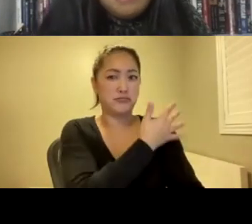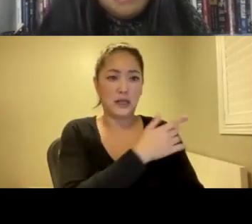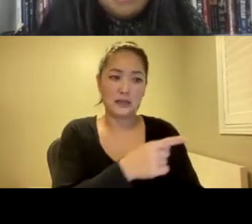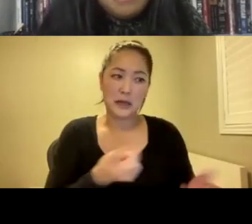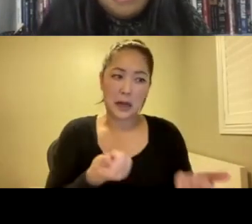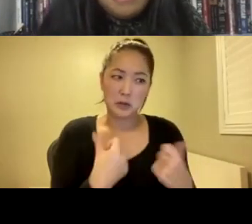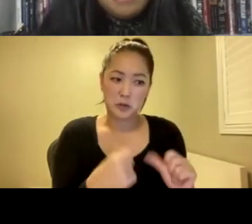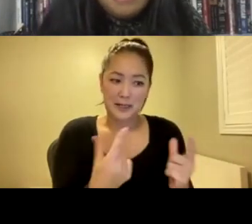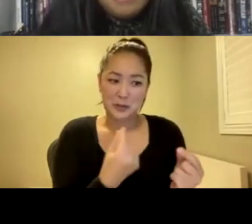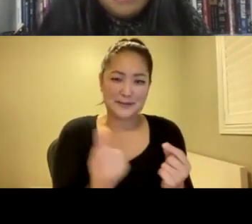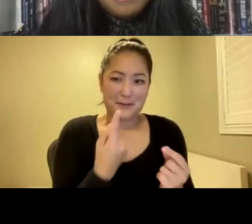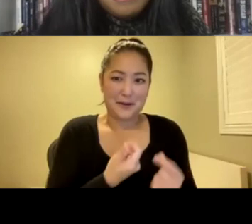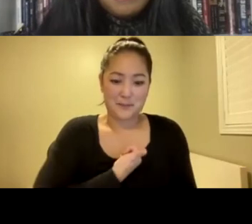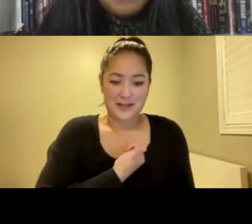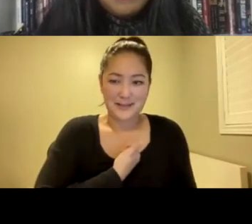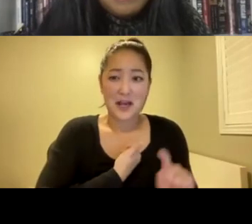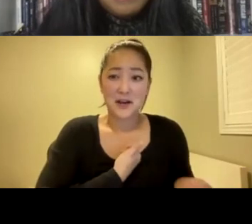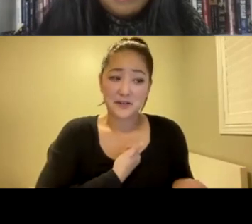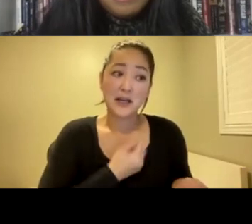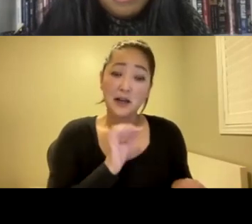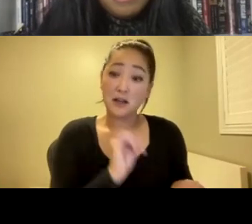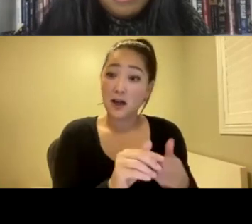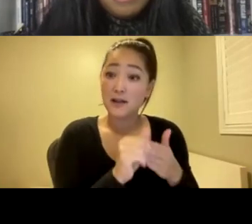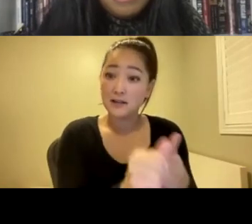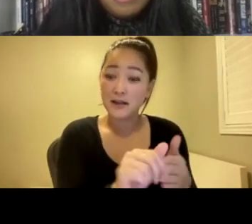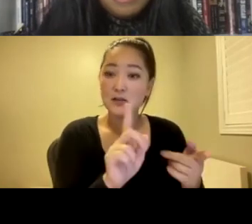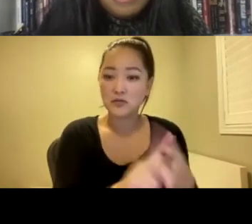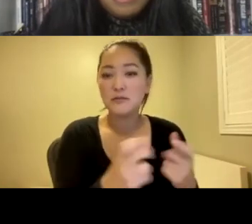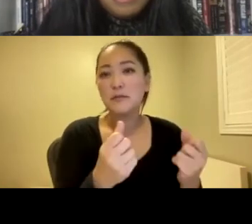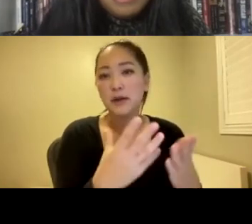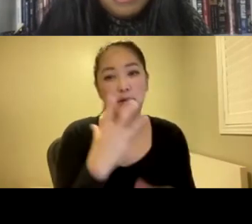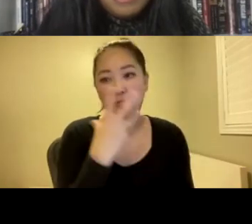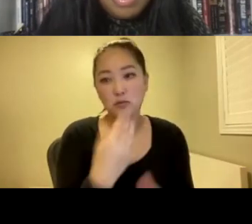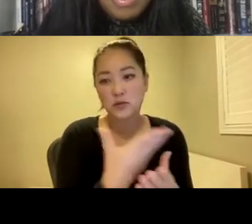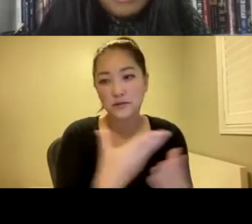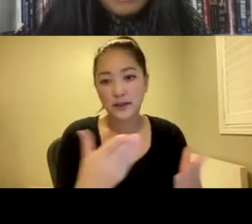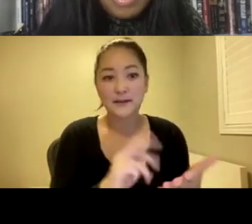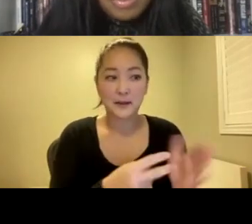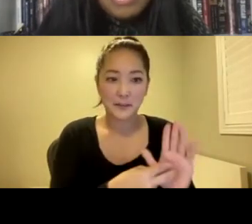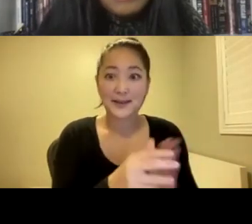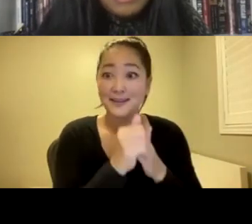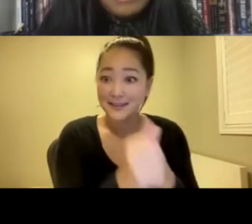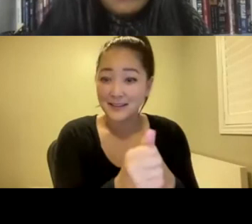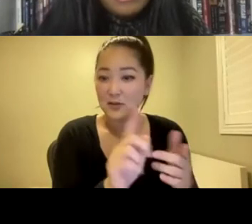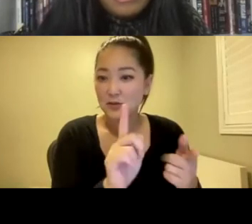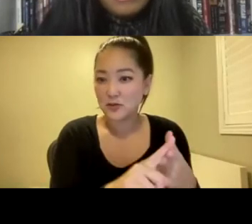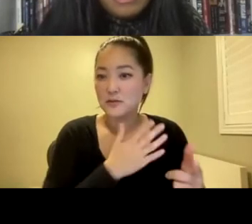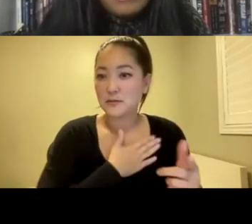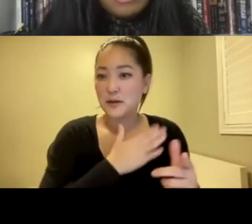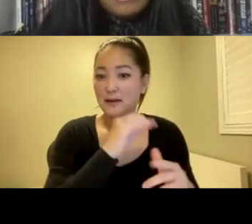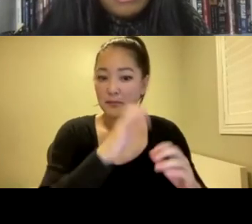something, and it led to so many beautiful things, including being able to start our company and to do the work that we do